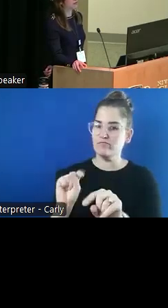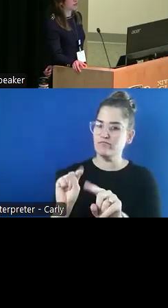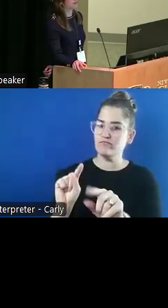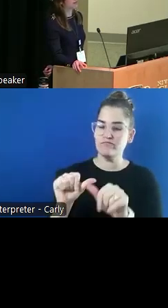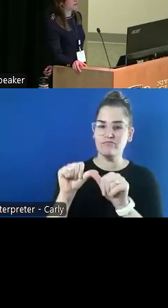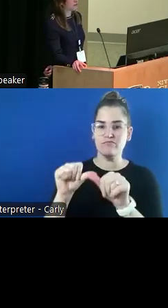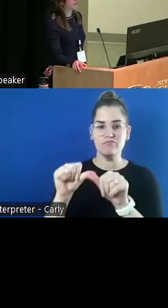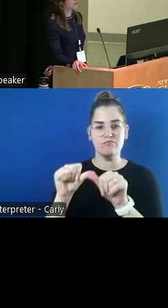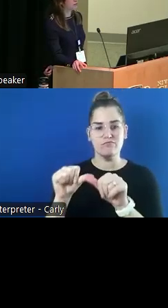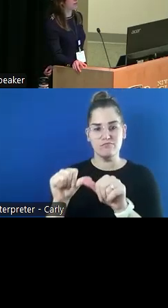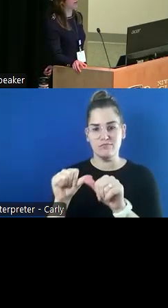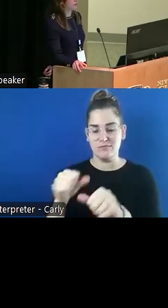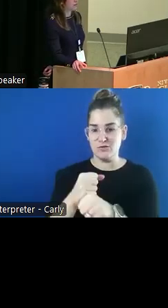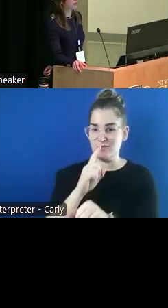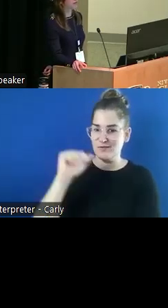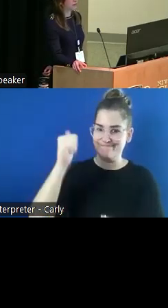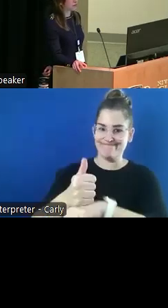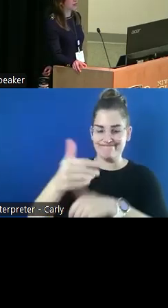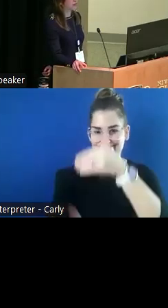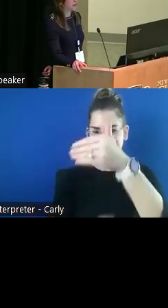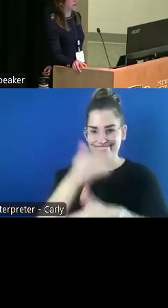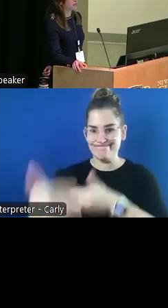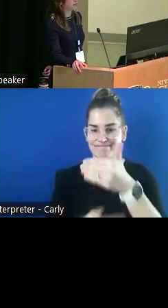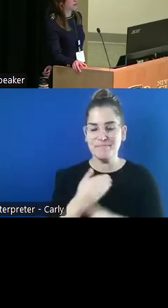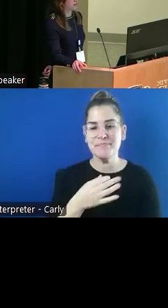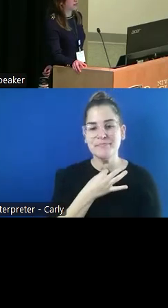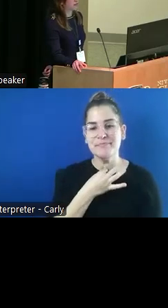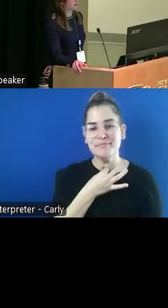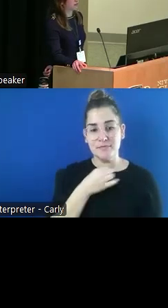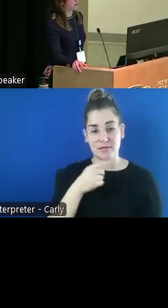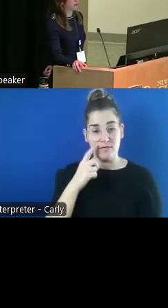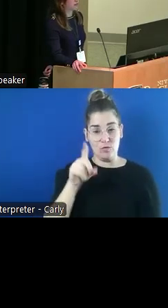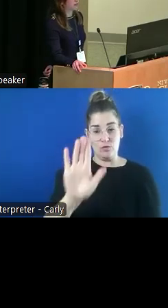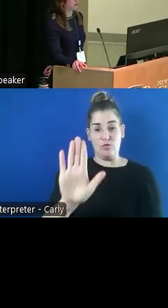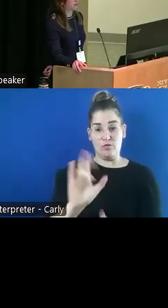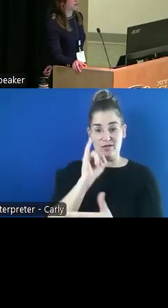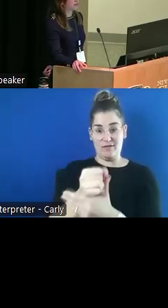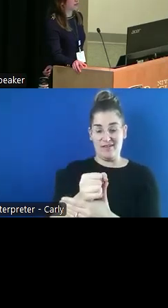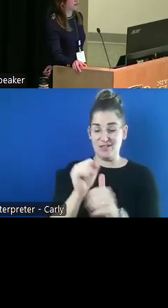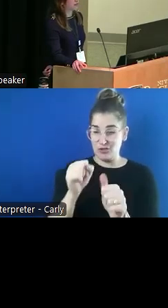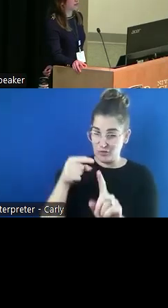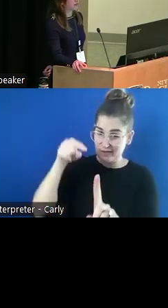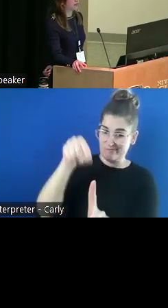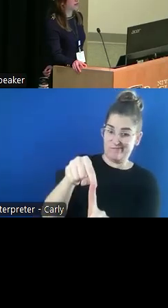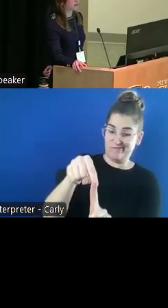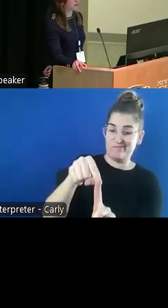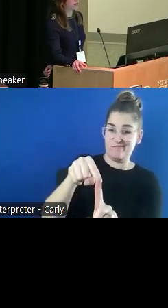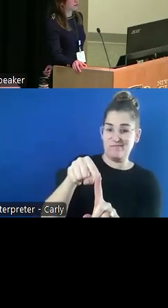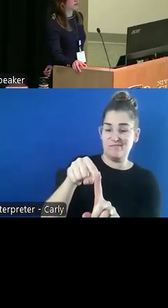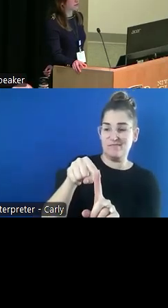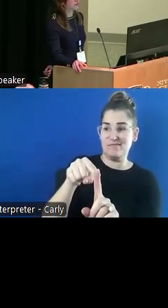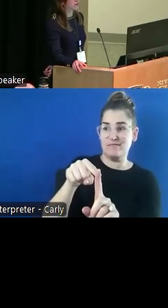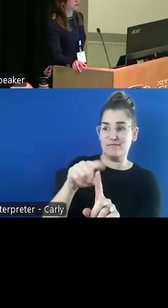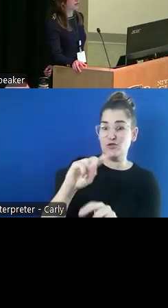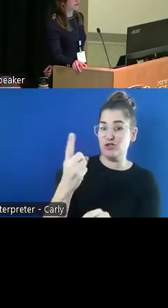therapy protocol to be put in place. And I'm curious if there's room in this intervention to target even something as initial